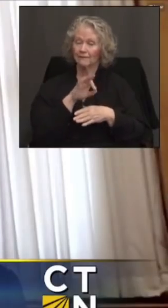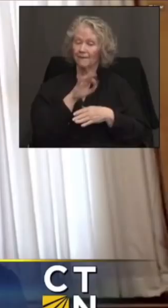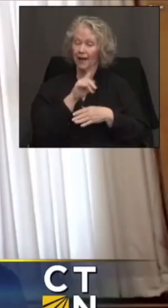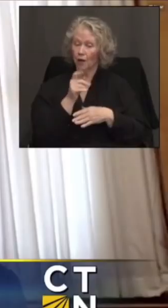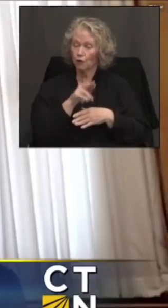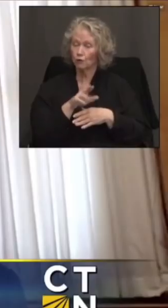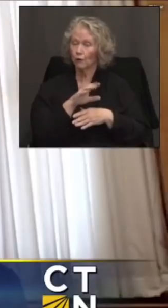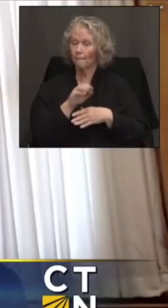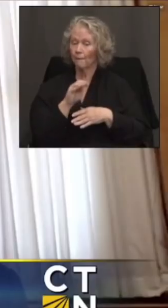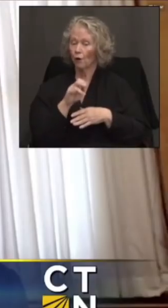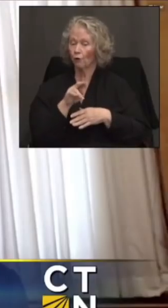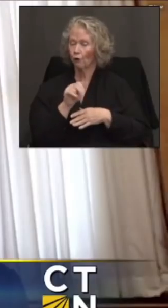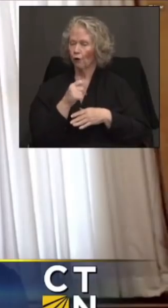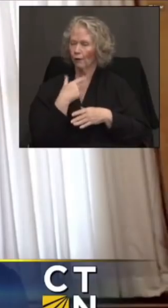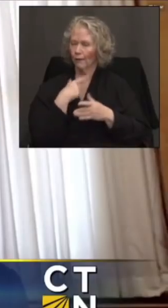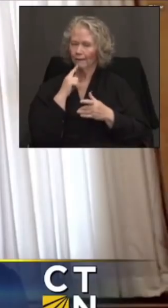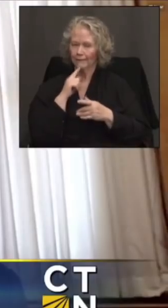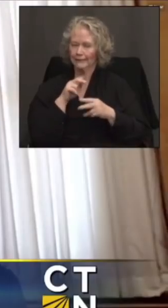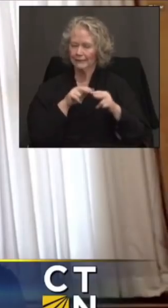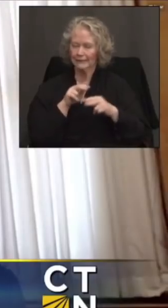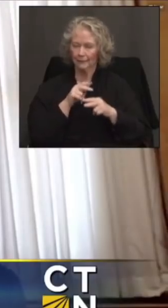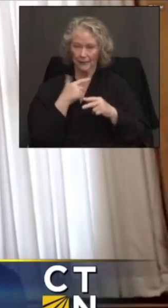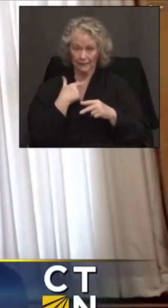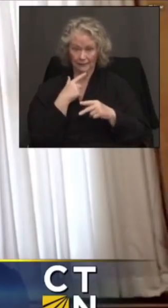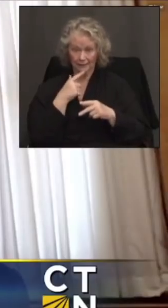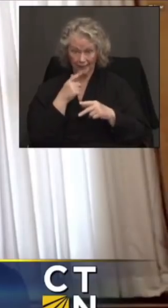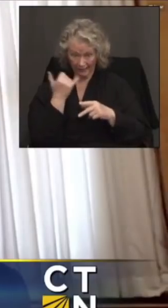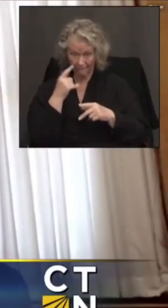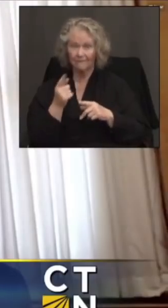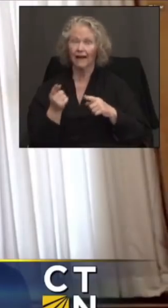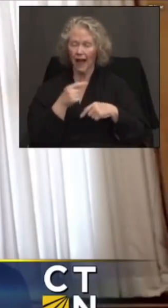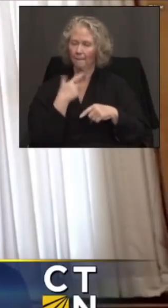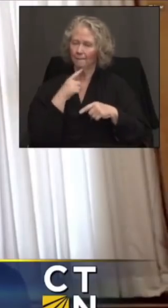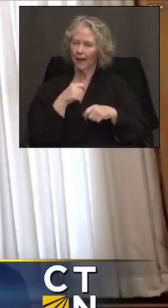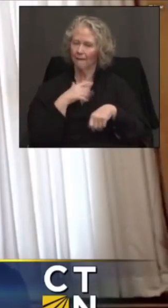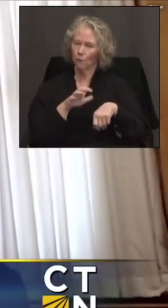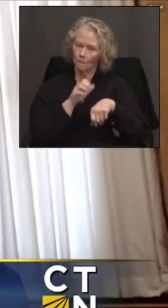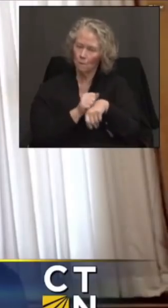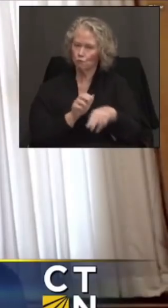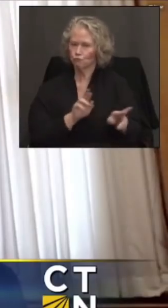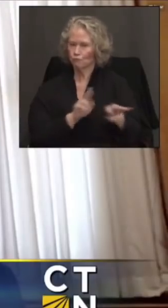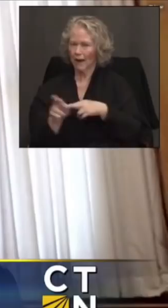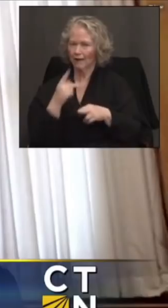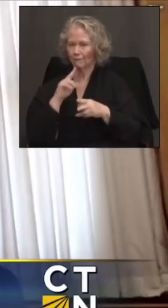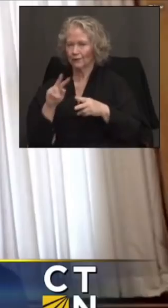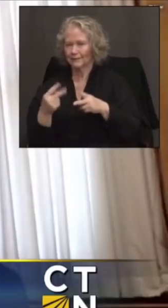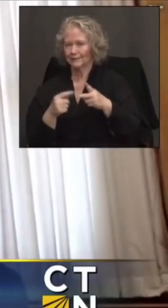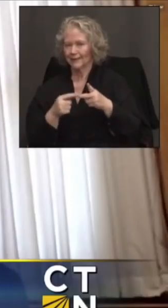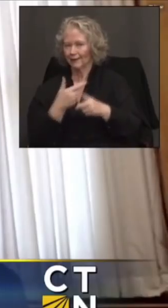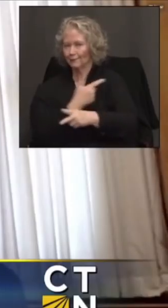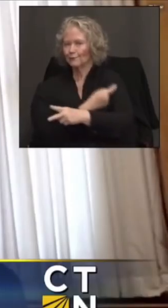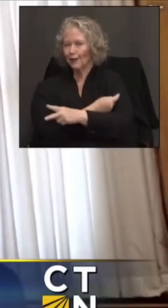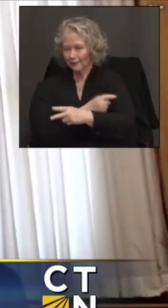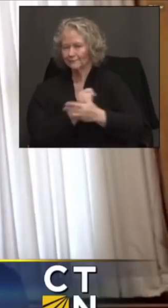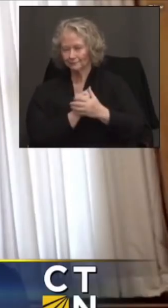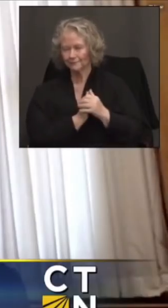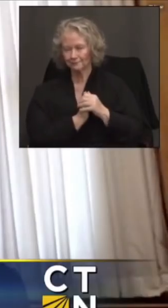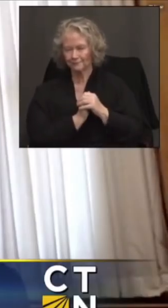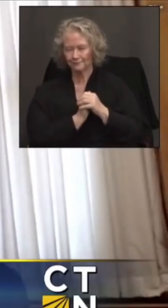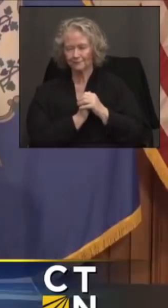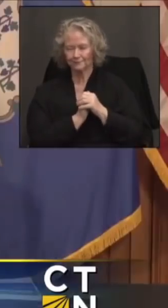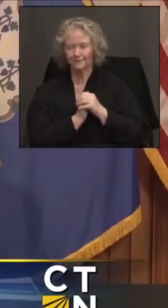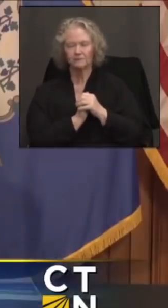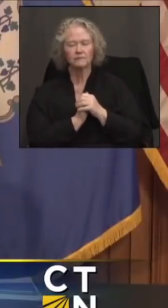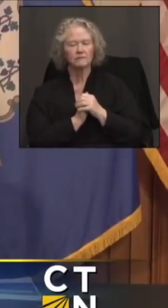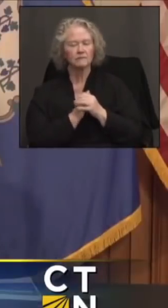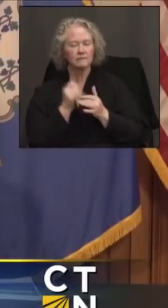how we would ensure we can have second dose appointments available for people who do receive vaccine through those mobile units.